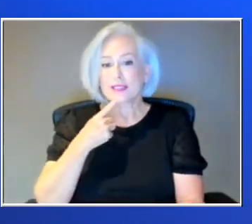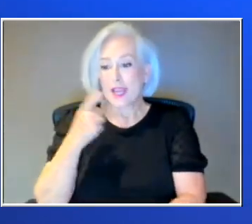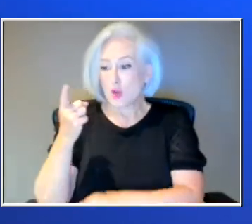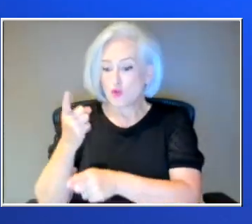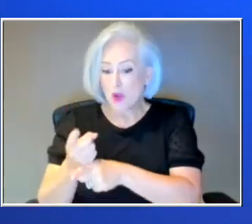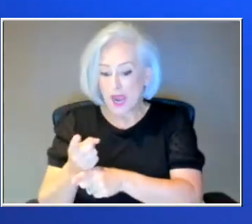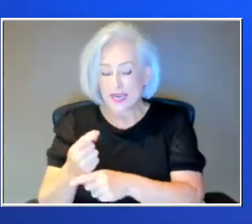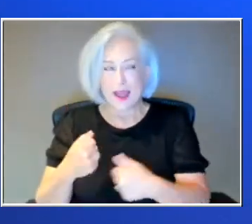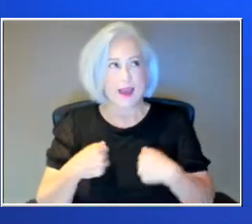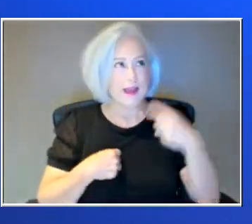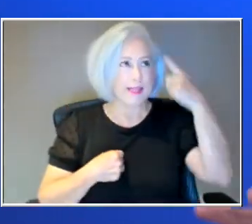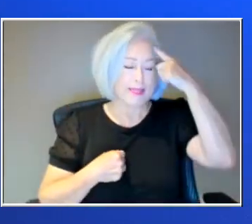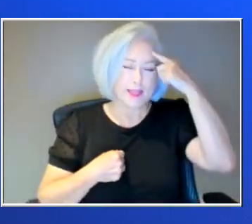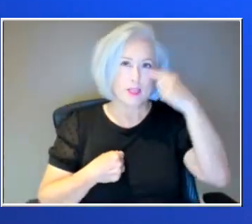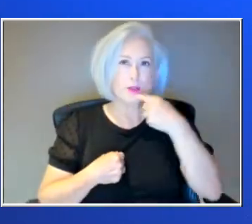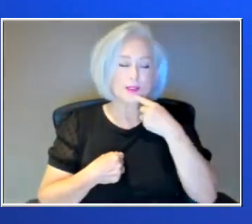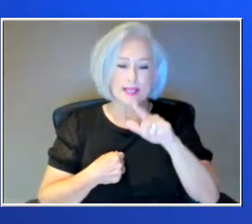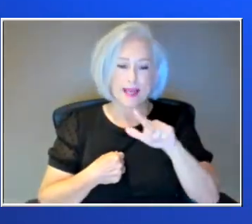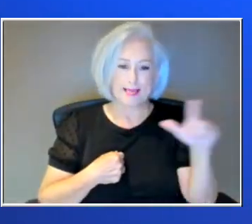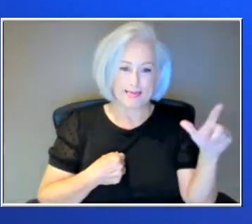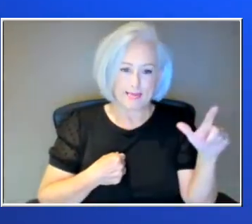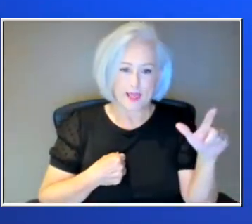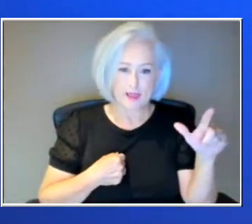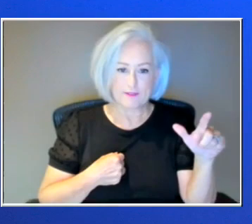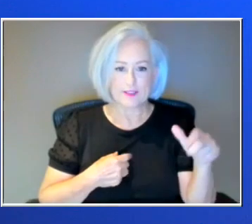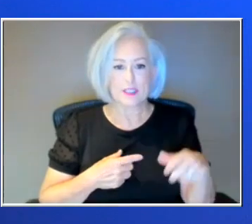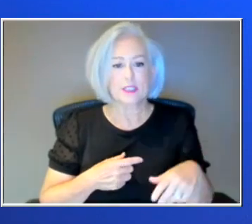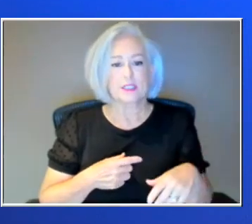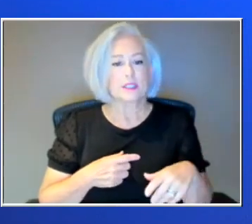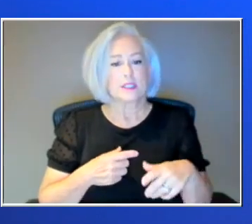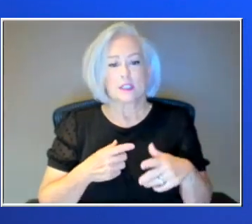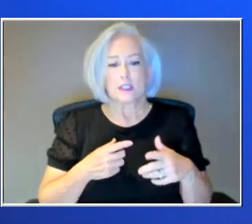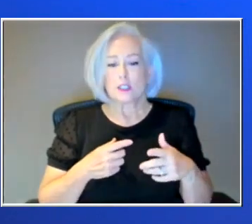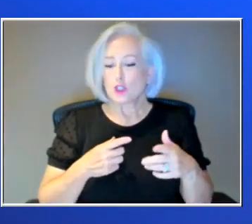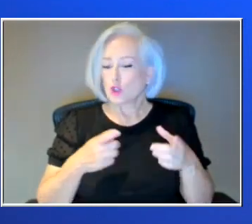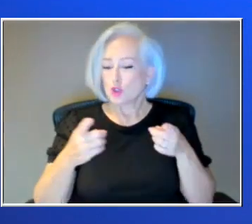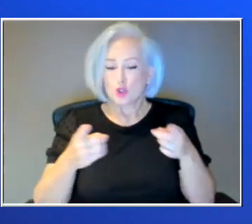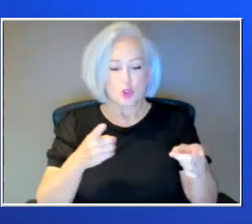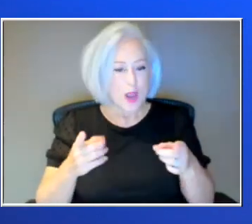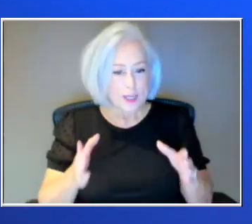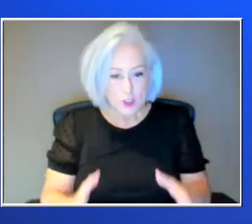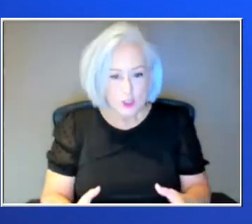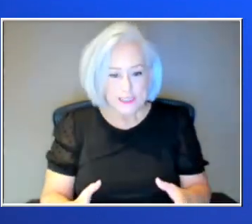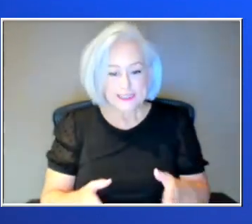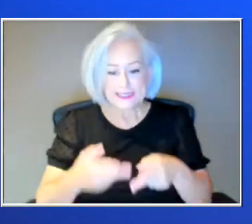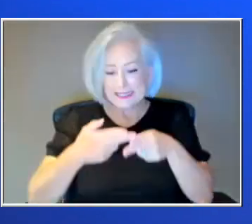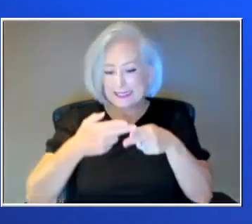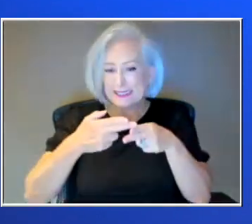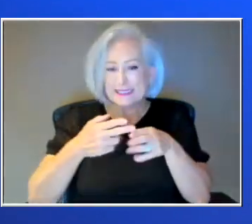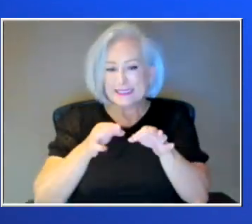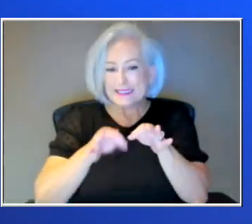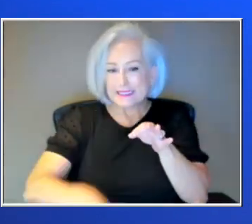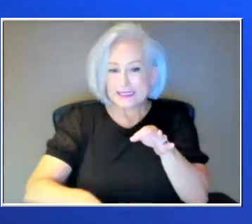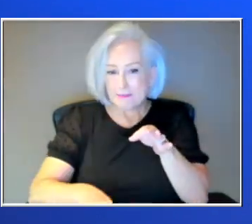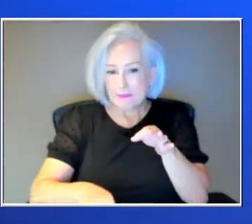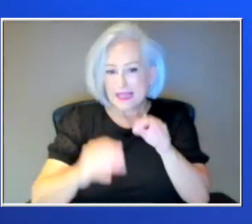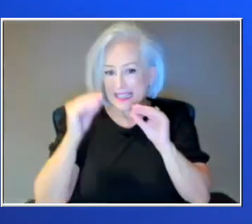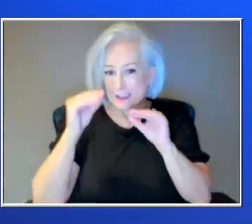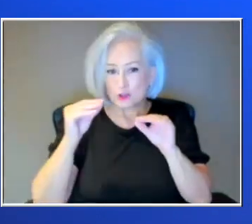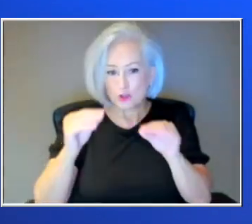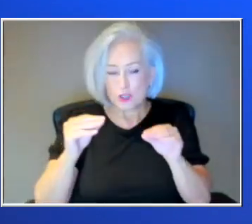things, I like directions, just simple instructions I struggle with. And